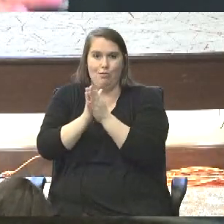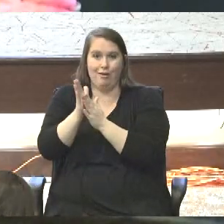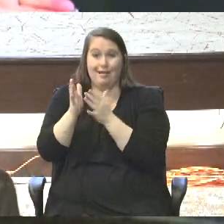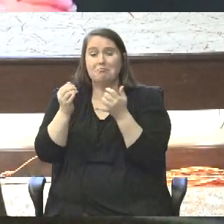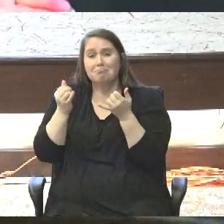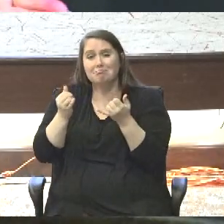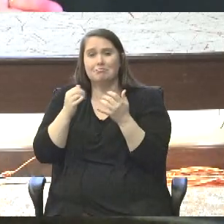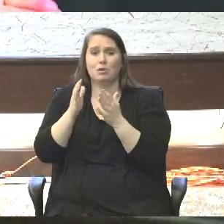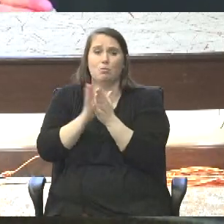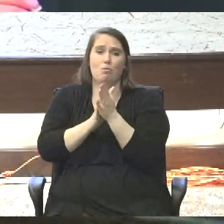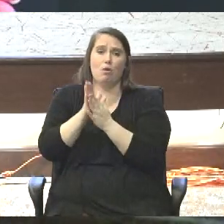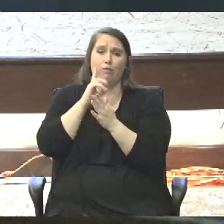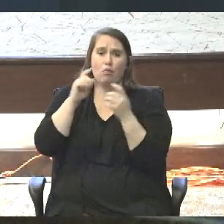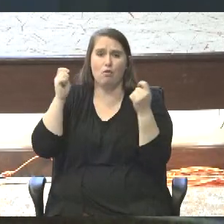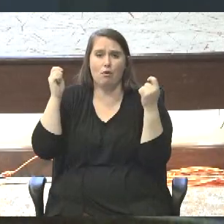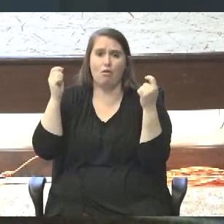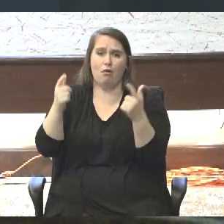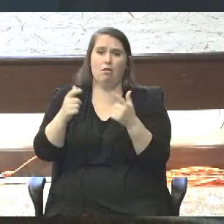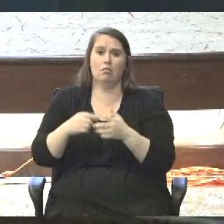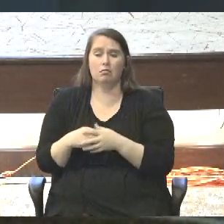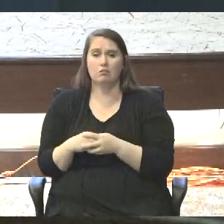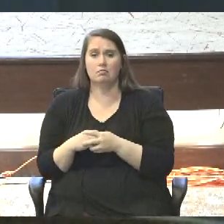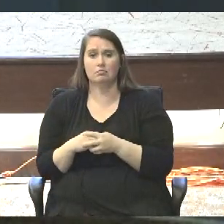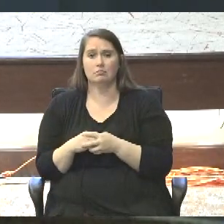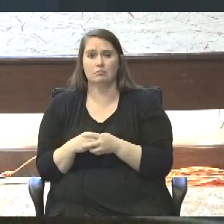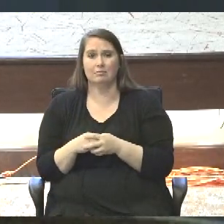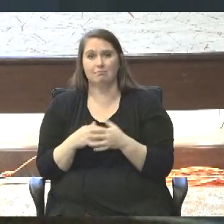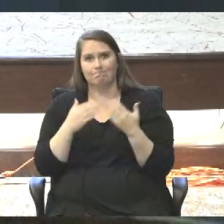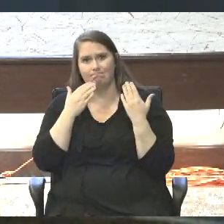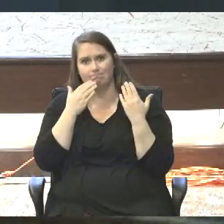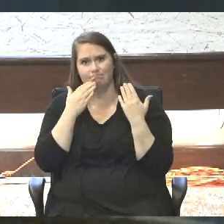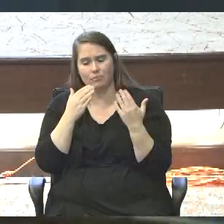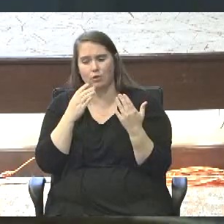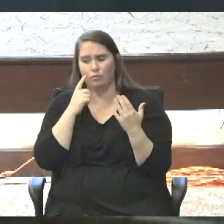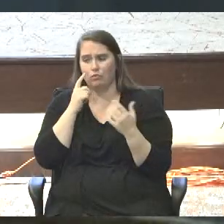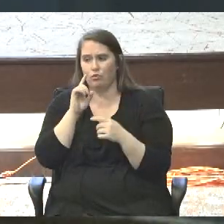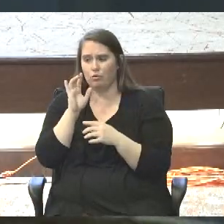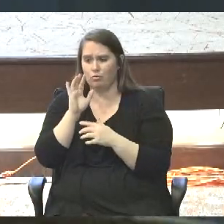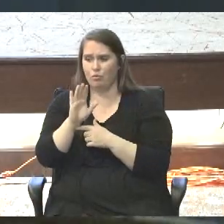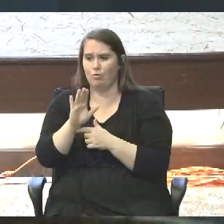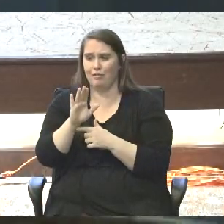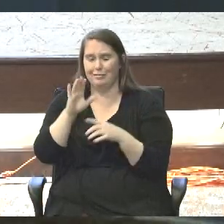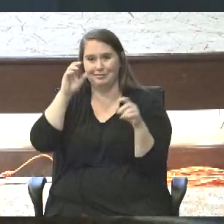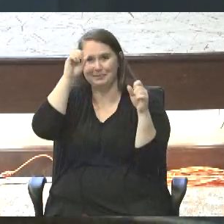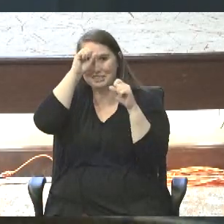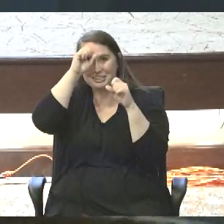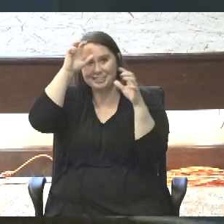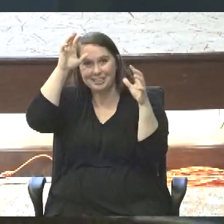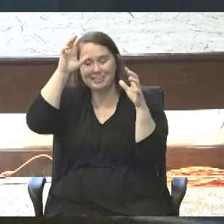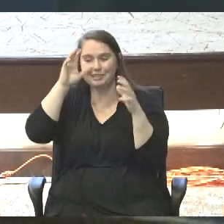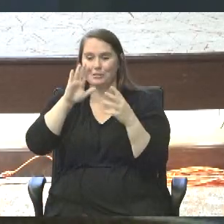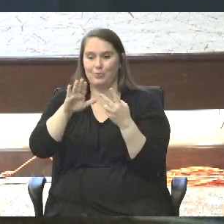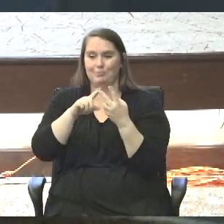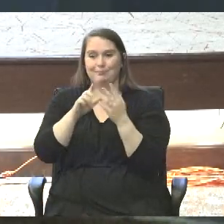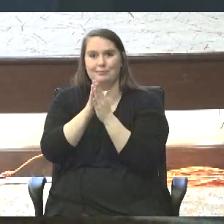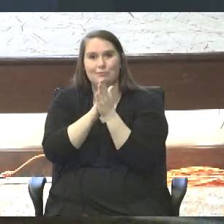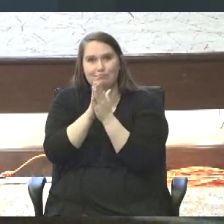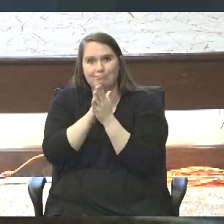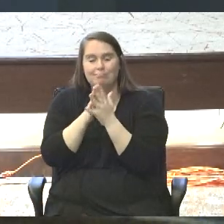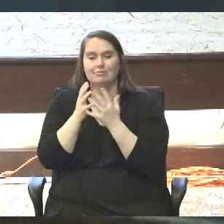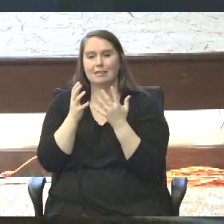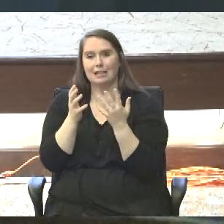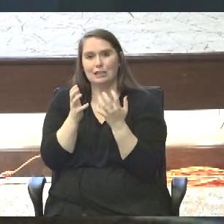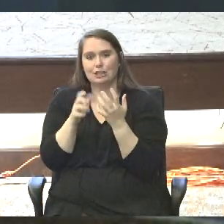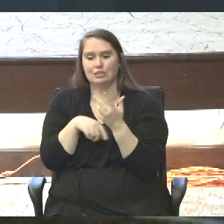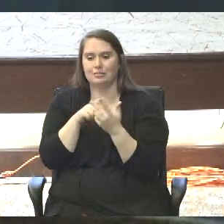for everybody. And thank you for your imagination, your passion, and your drive for this